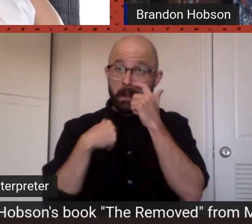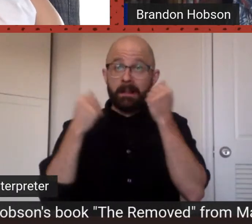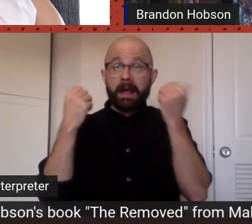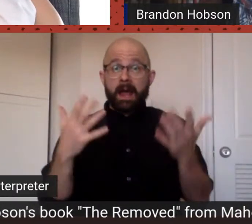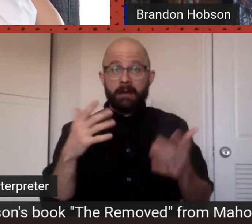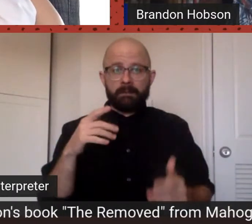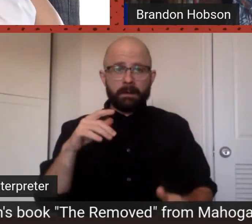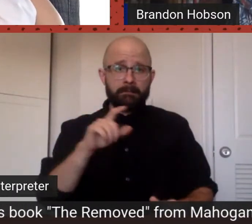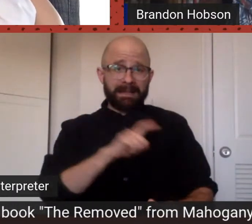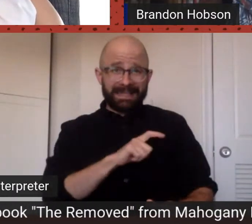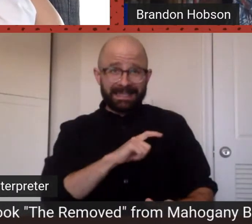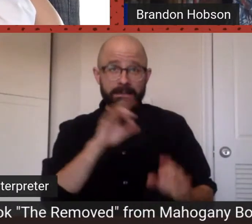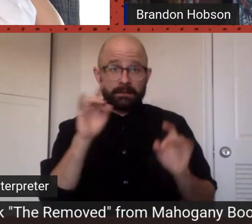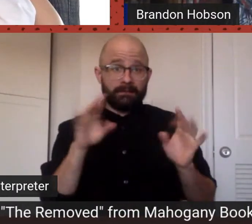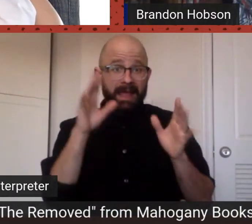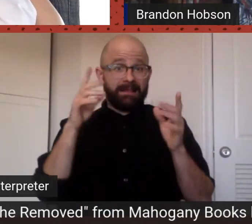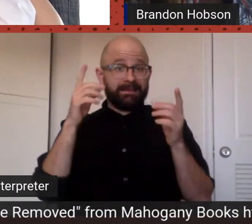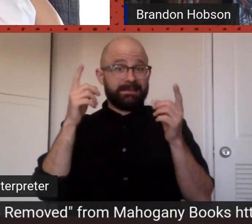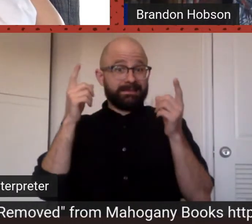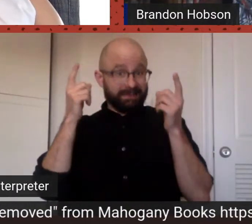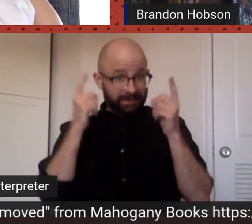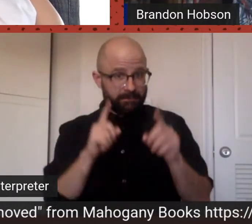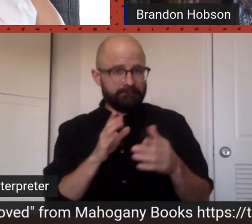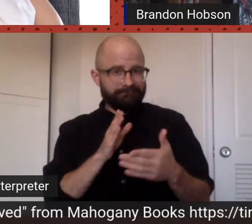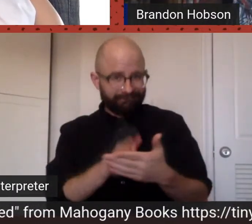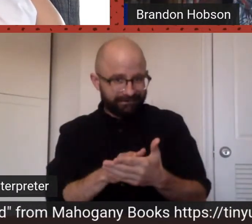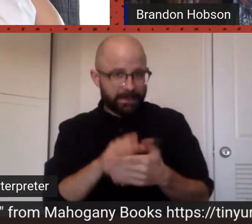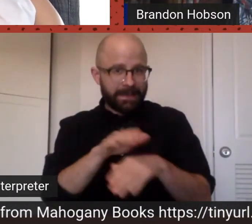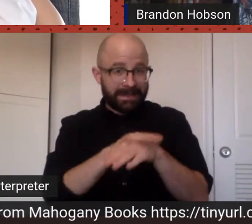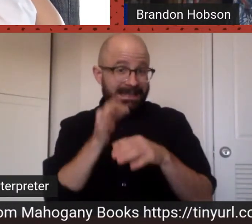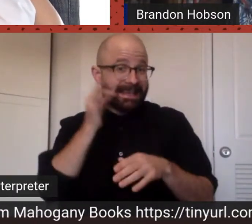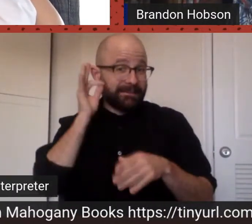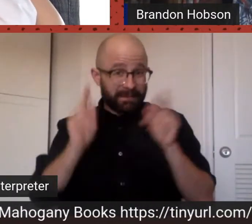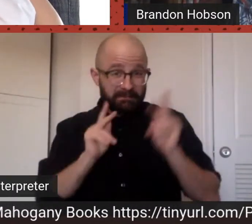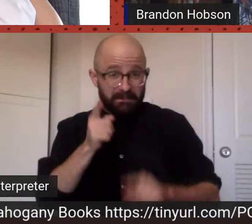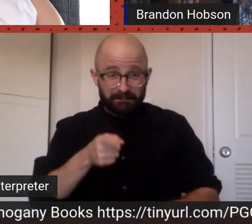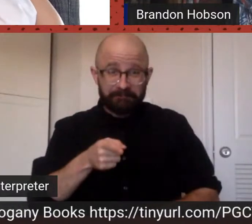police violence happening against Native people. And there's a lot of